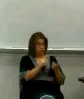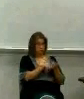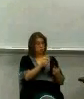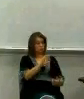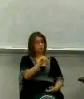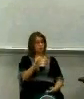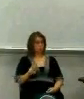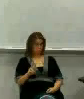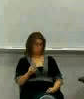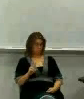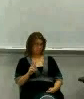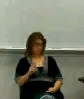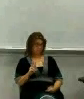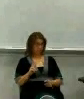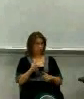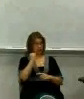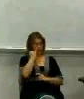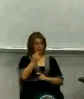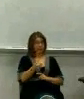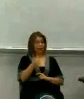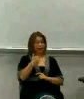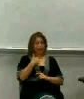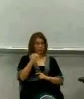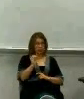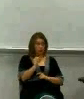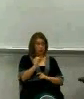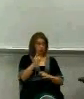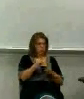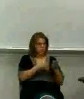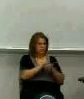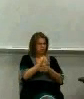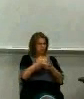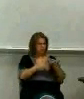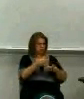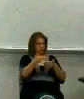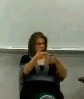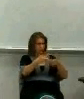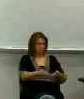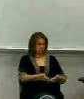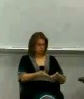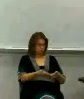to CO2 in the presence of oxygen. What's that process called?